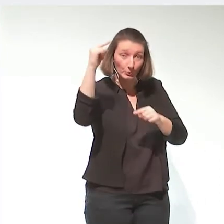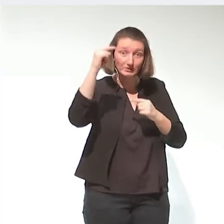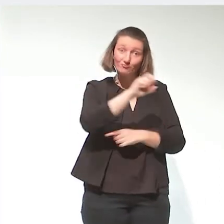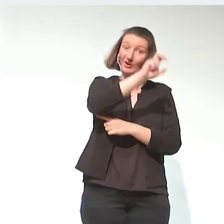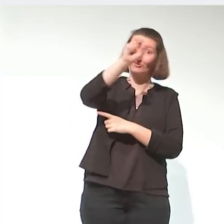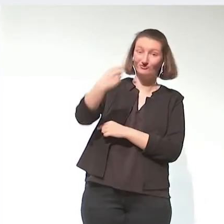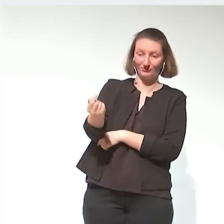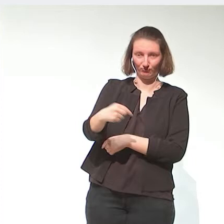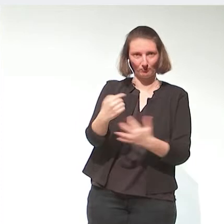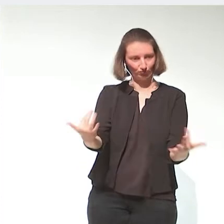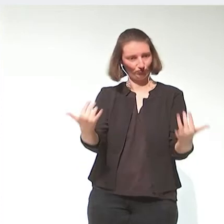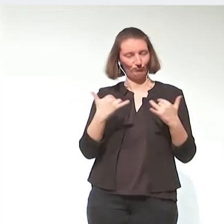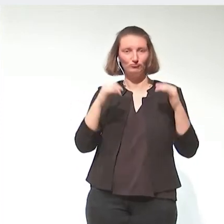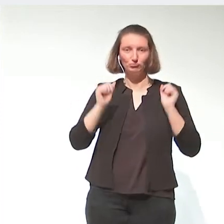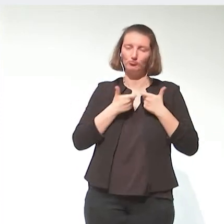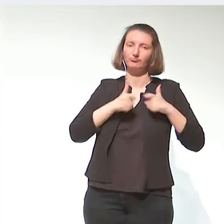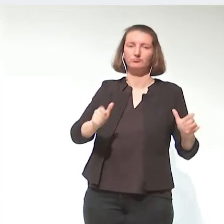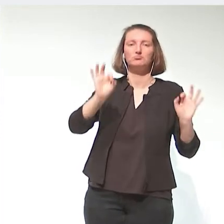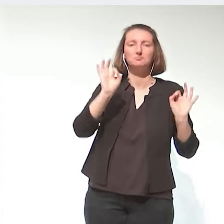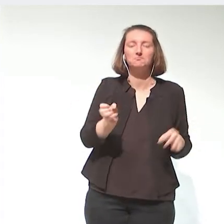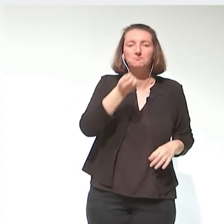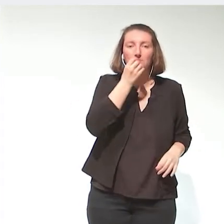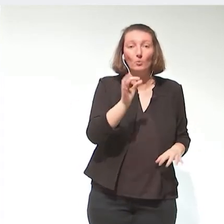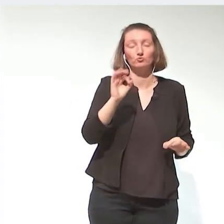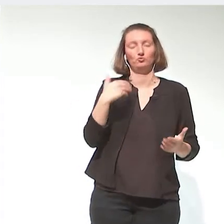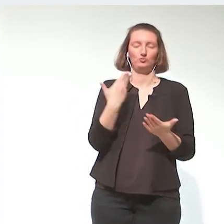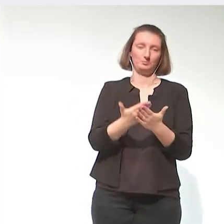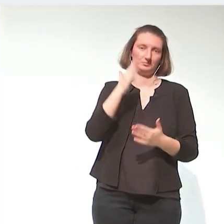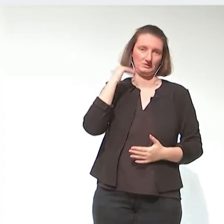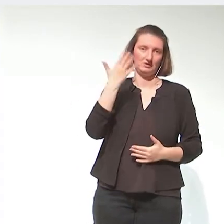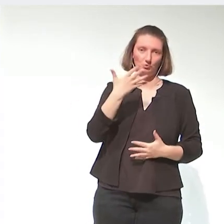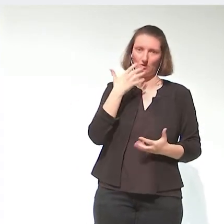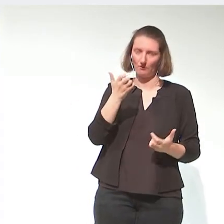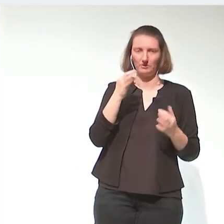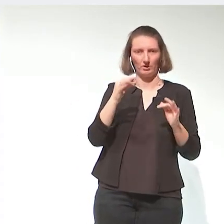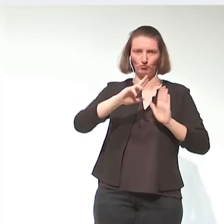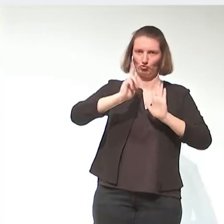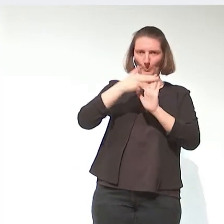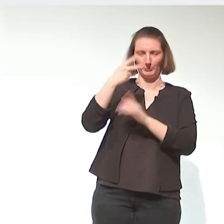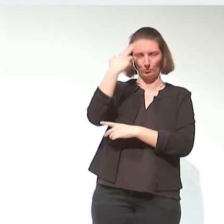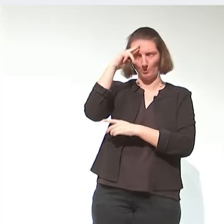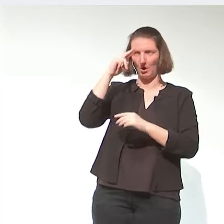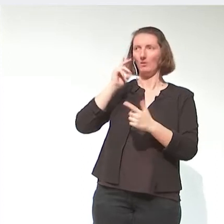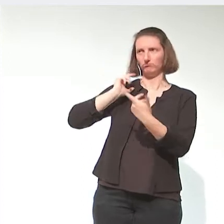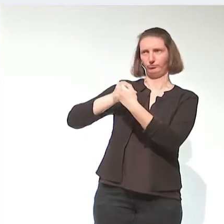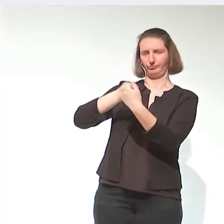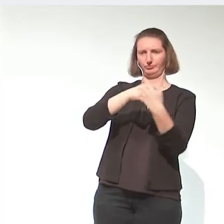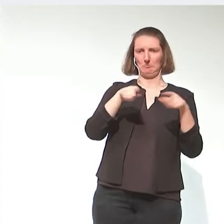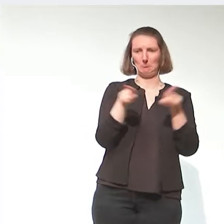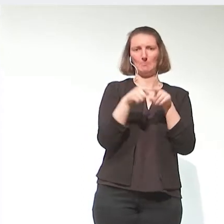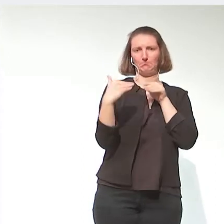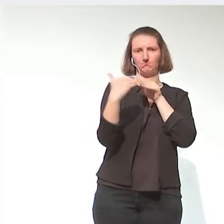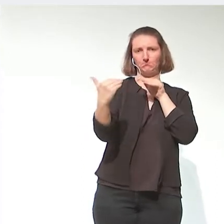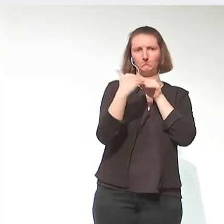to align with European and international standards to make sure that we are at the forefront when it comes to ensuring accessibility.